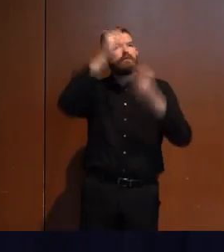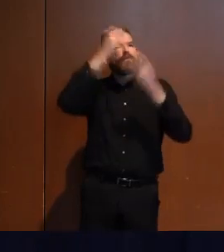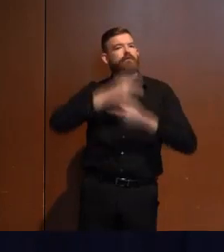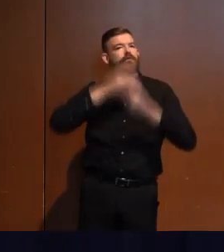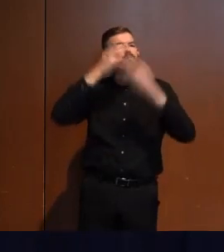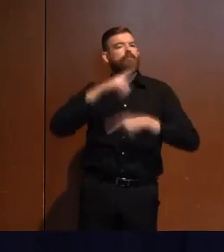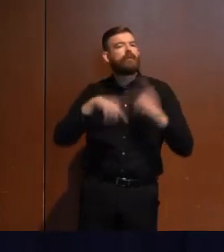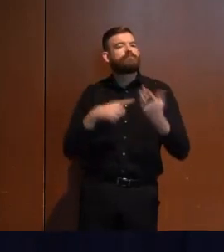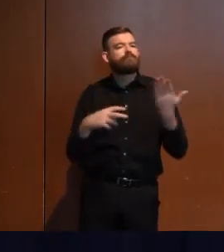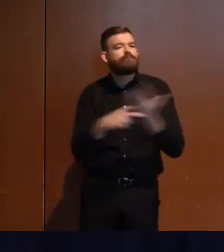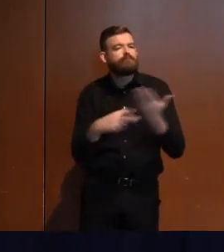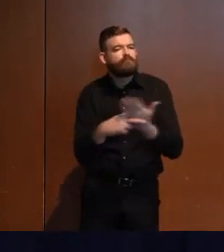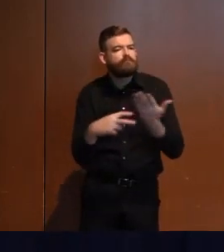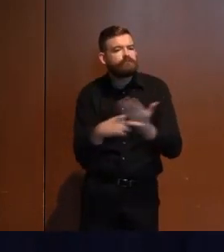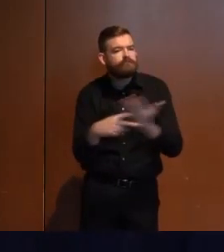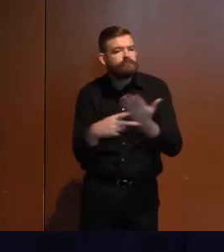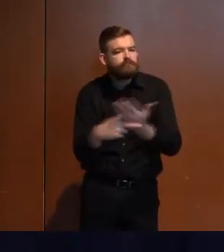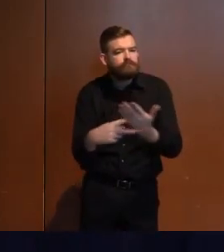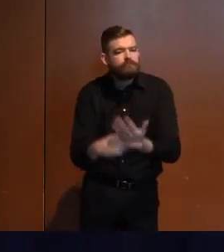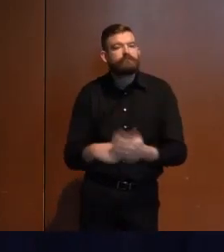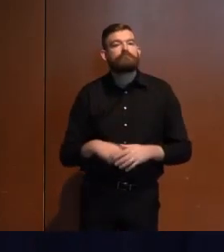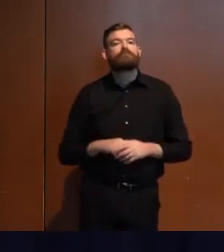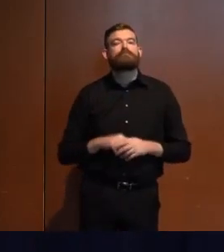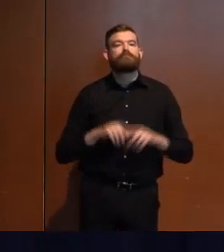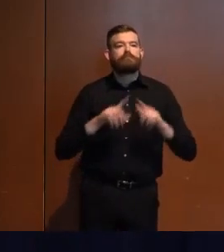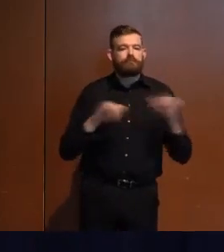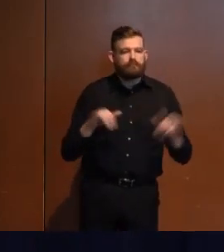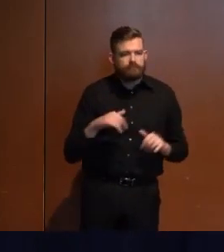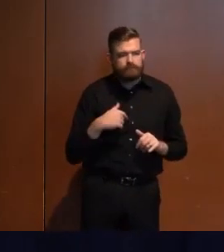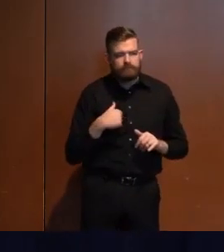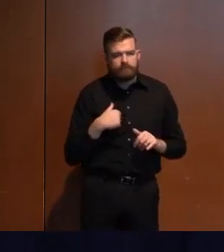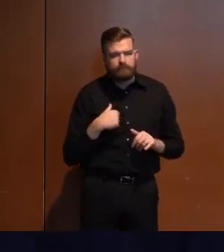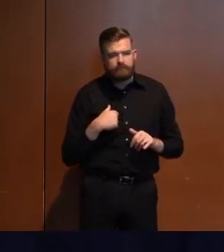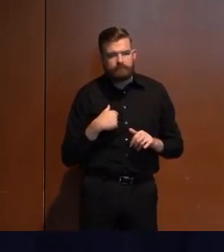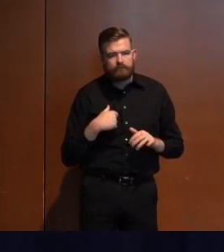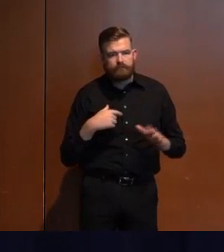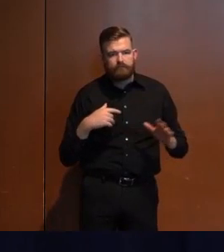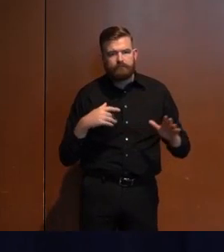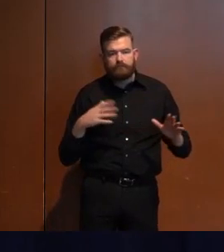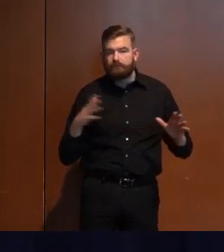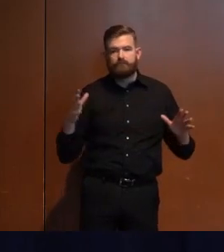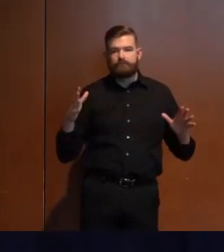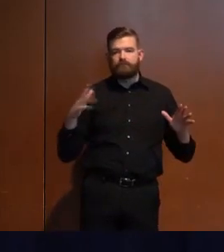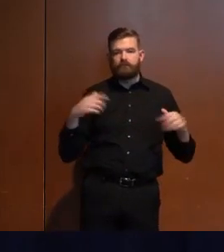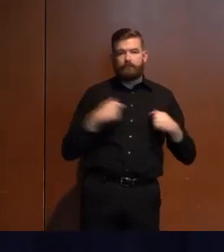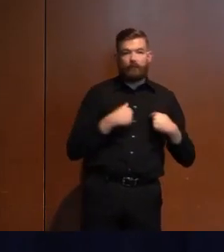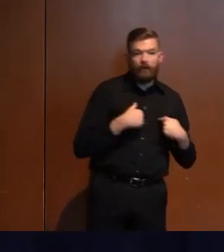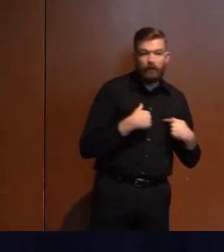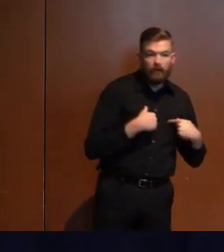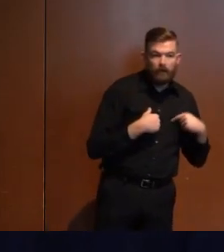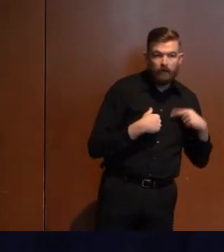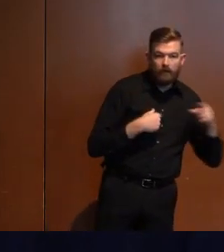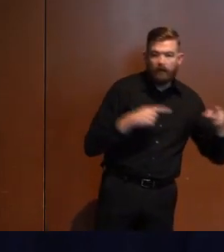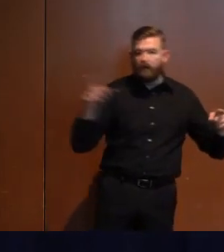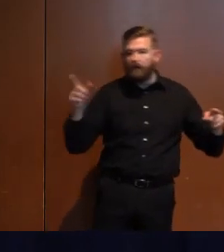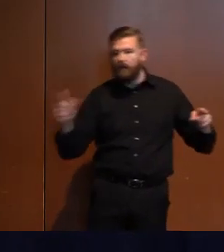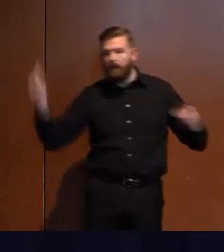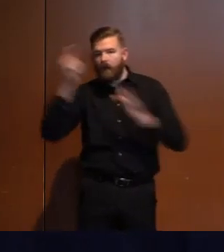channel, because technically the Attorney General oversees them. So for us to ask, so we just wanted to make sure that reporting process